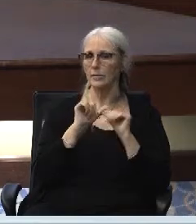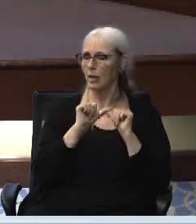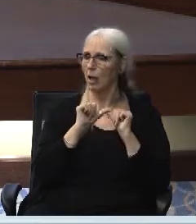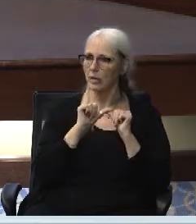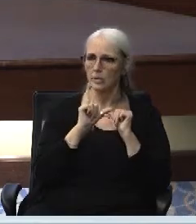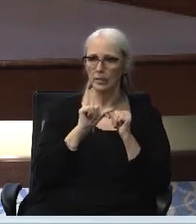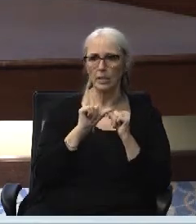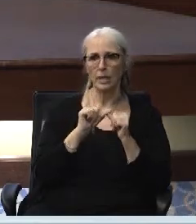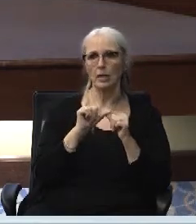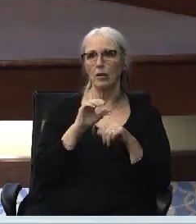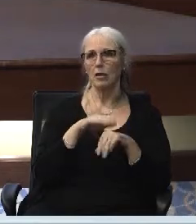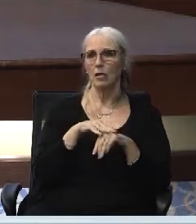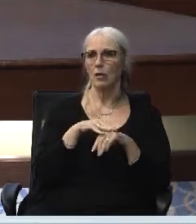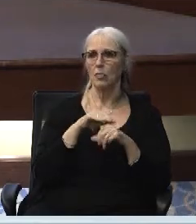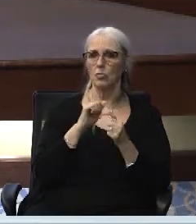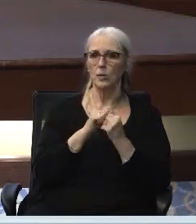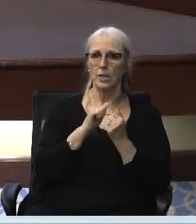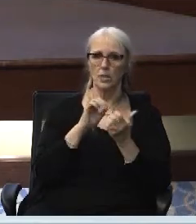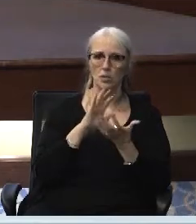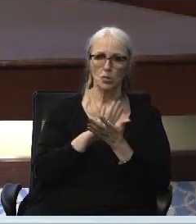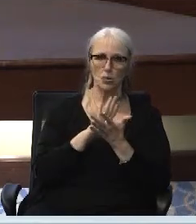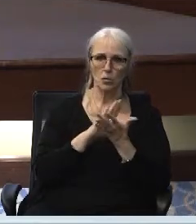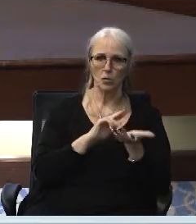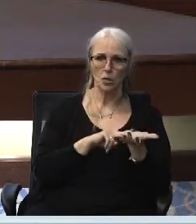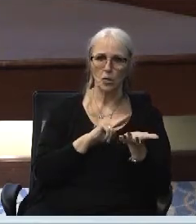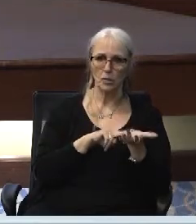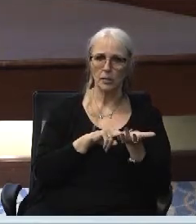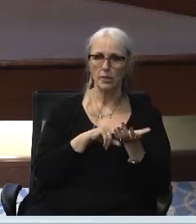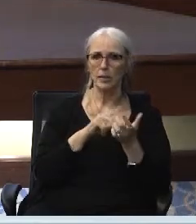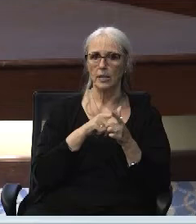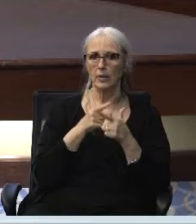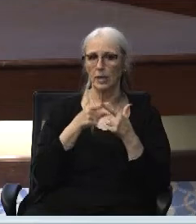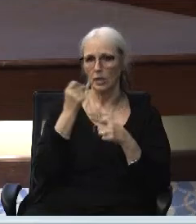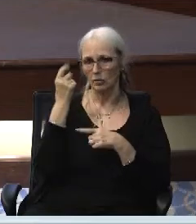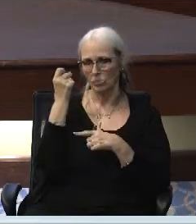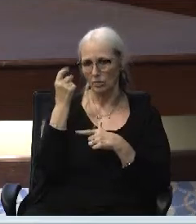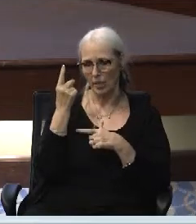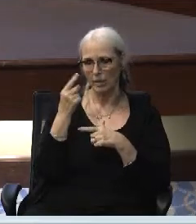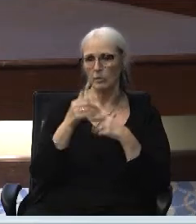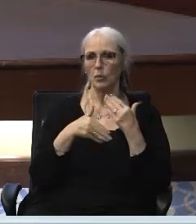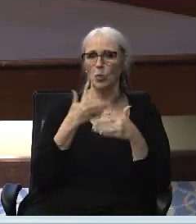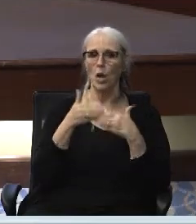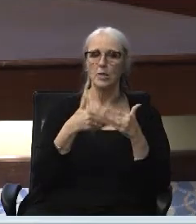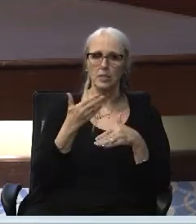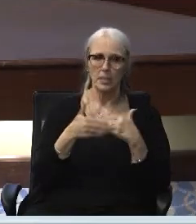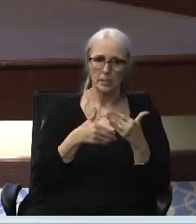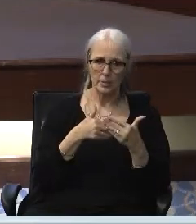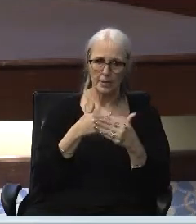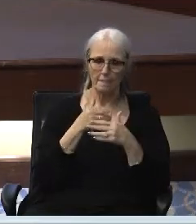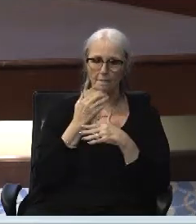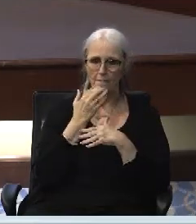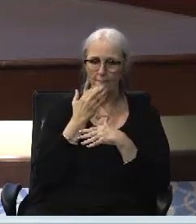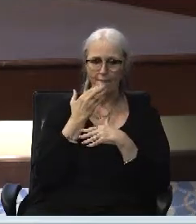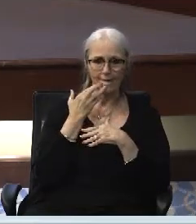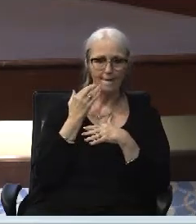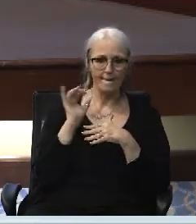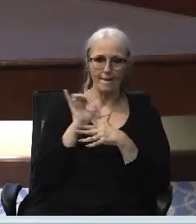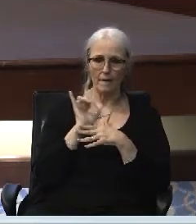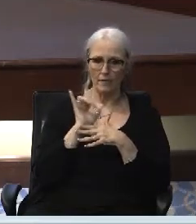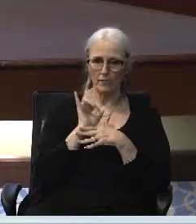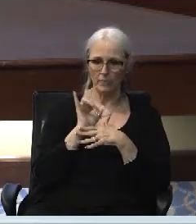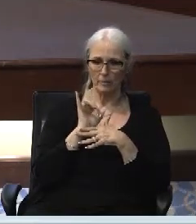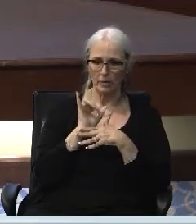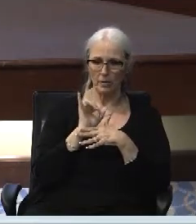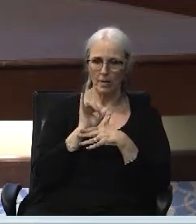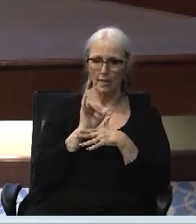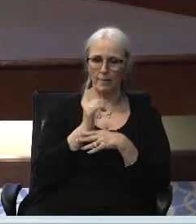on the phone with school nurses and trying to make sure they understand the contact tracing process. We offer COVID-19